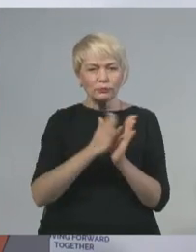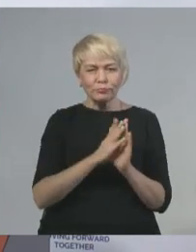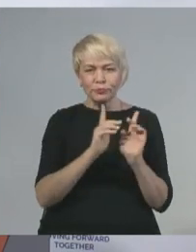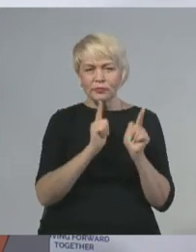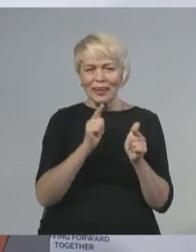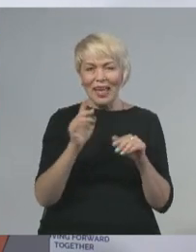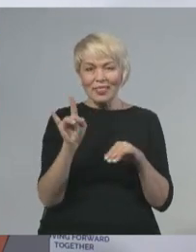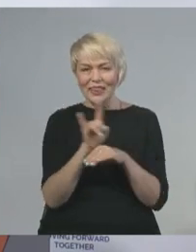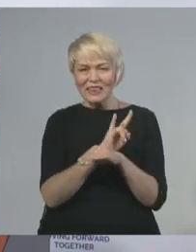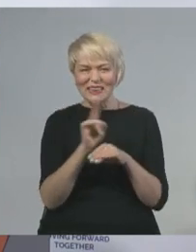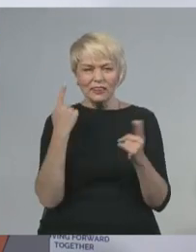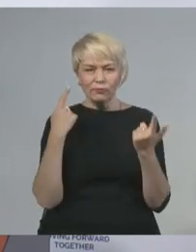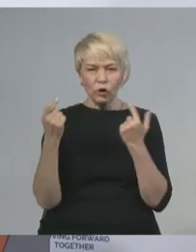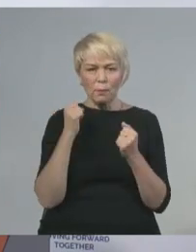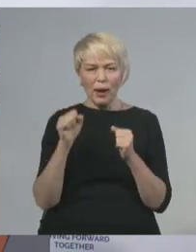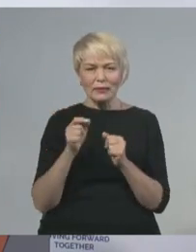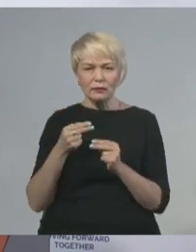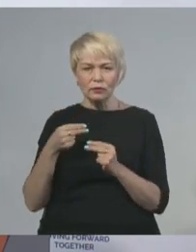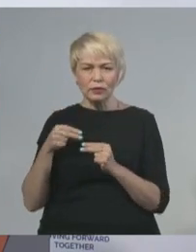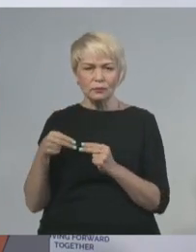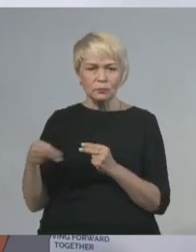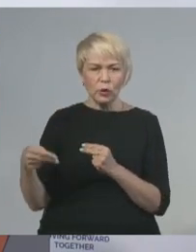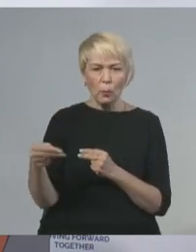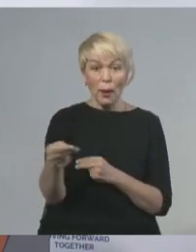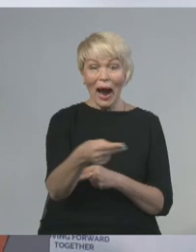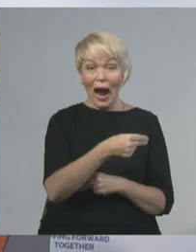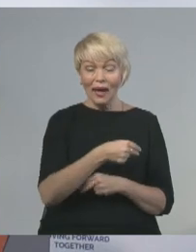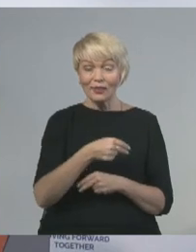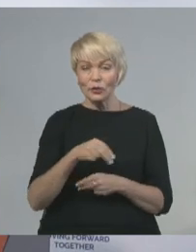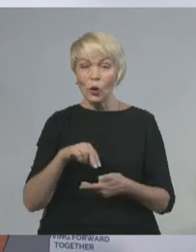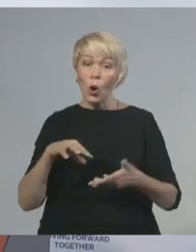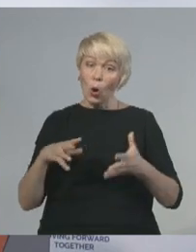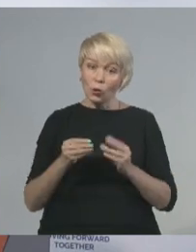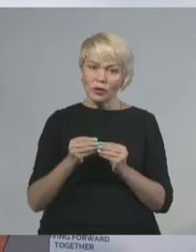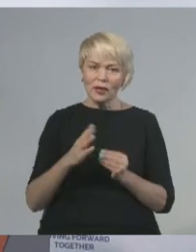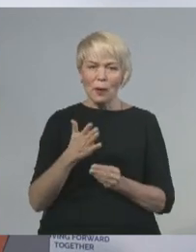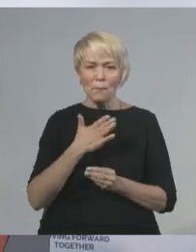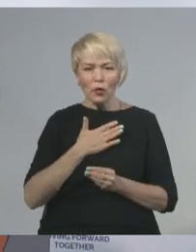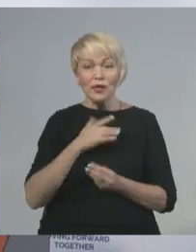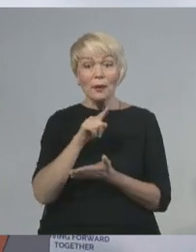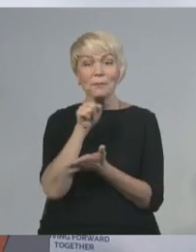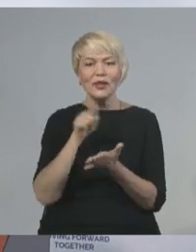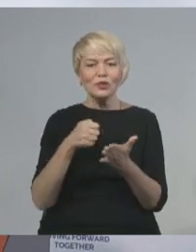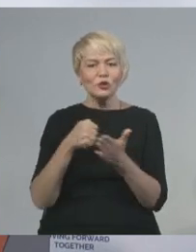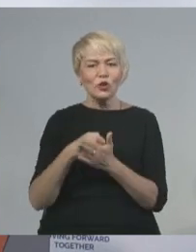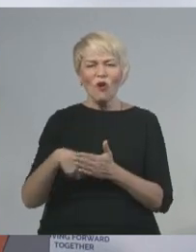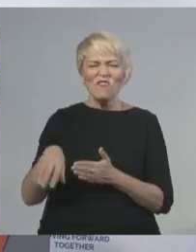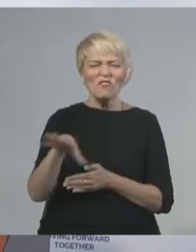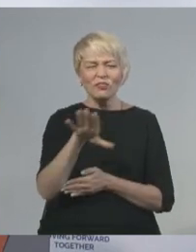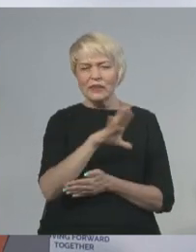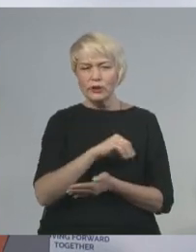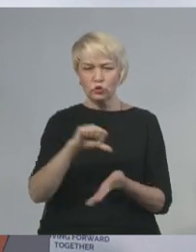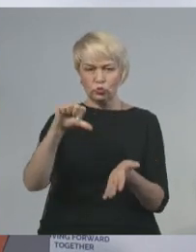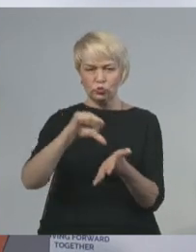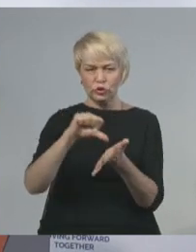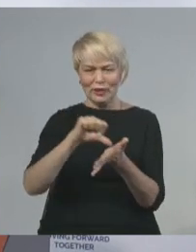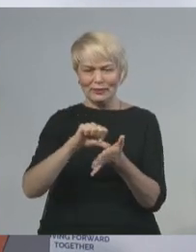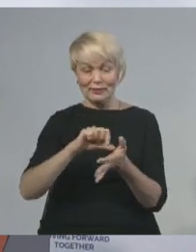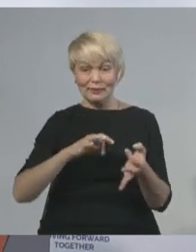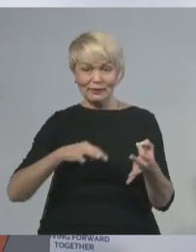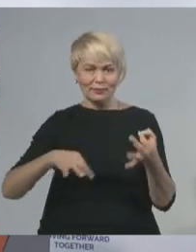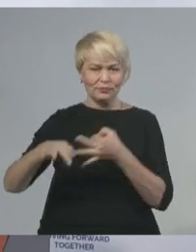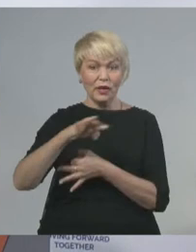information etc so let me ask everybody uh in ukraine we hear the narrative that uh